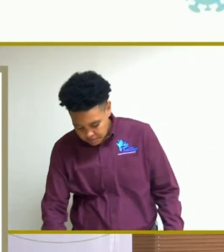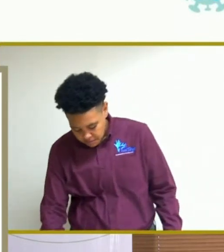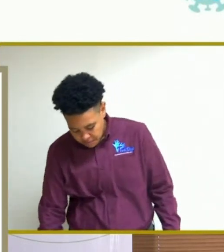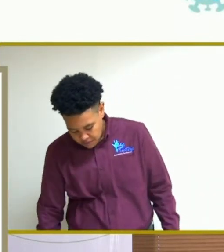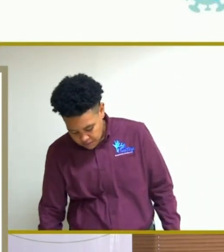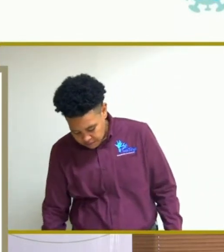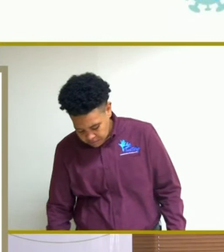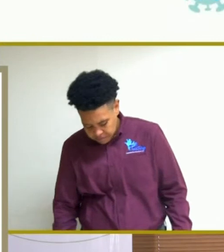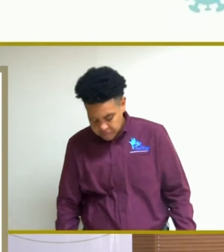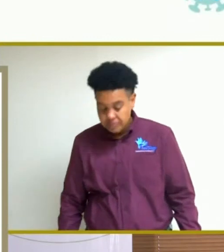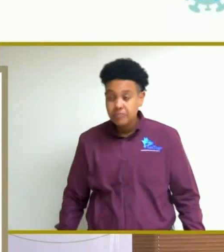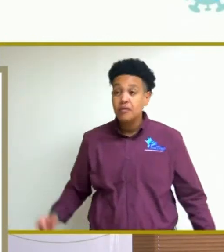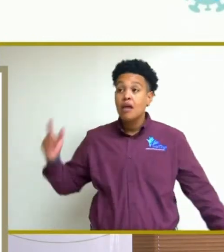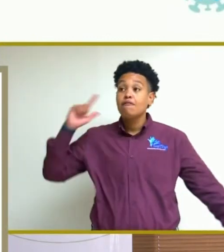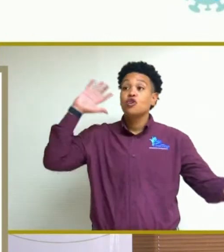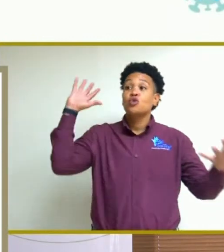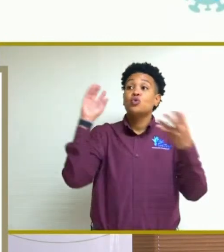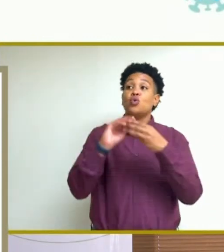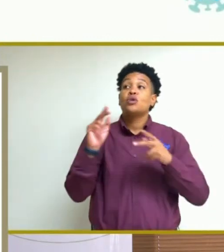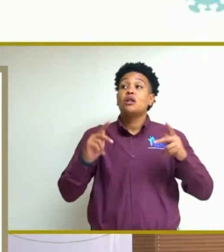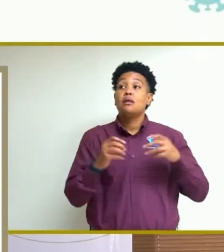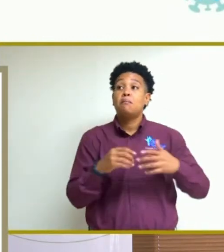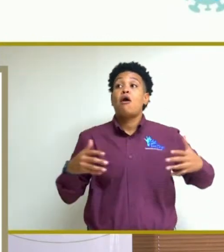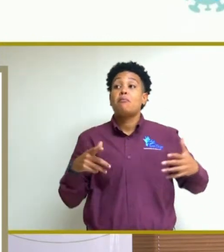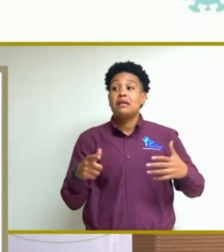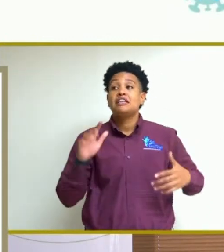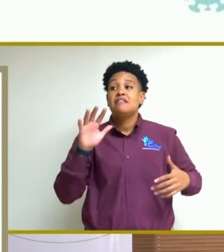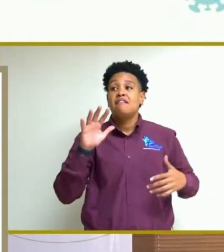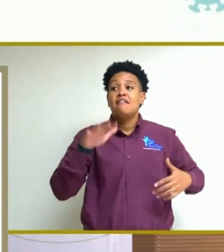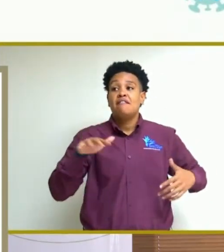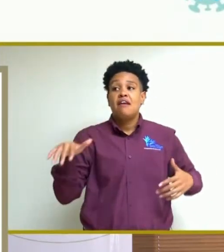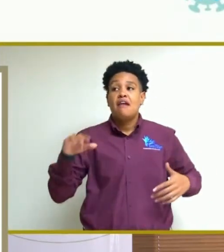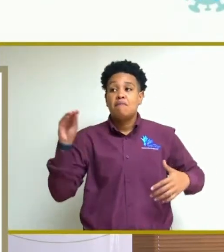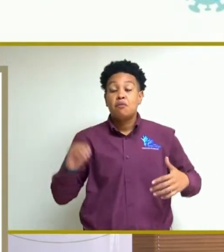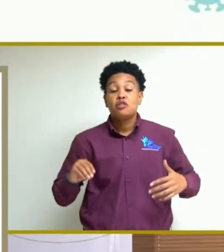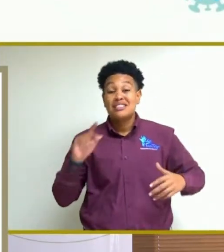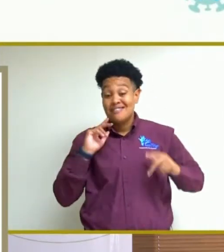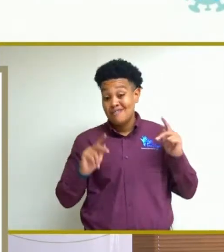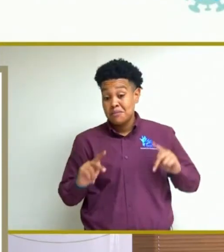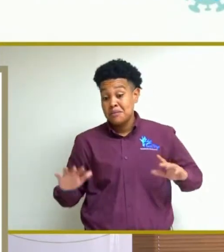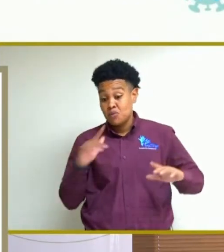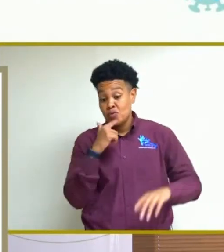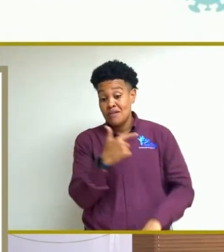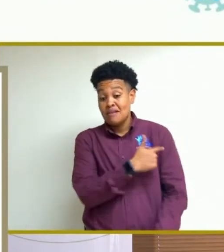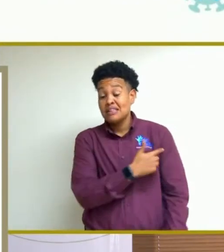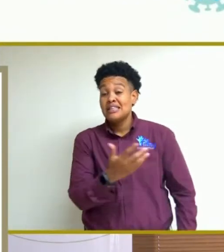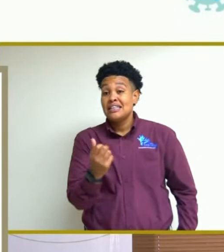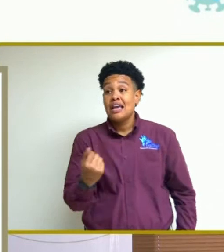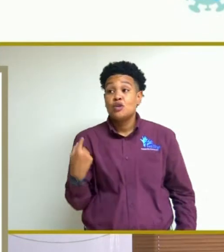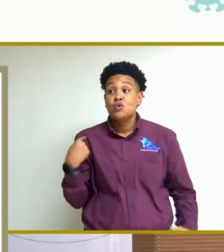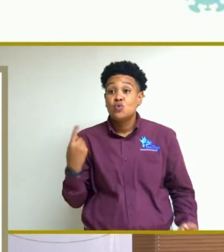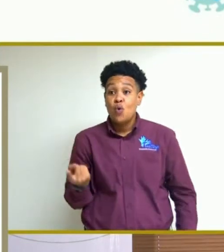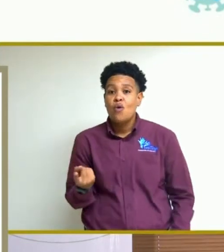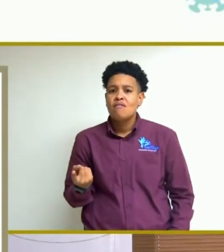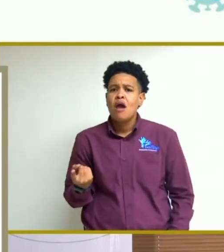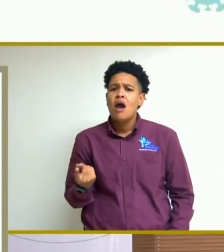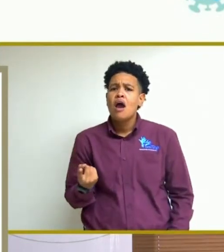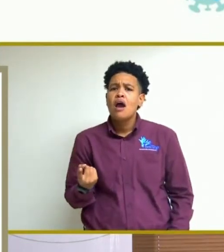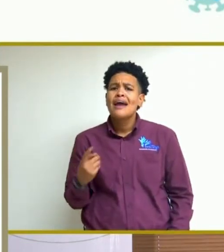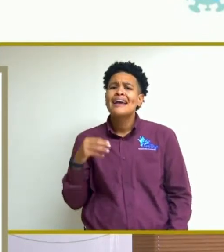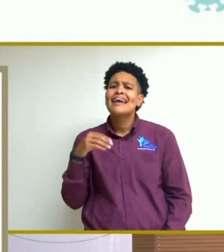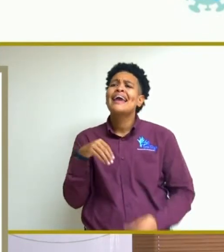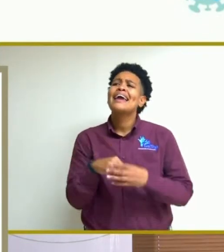So of the total population, 55% of the persons vaccinated to date are in